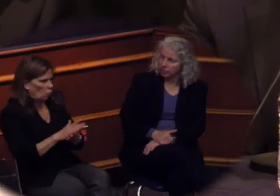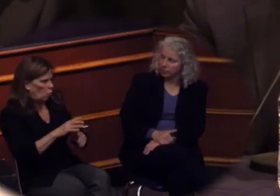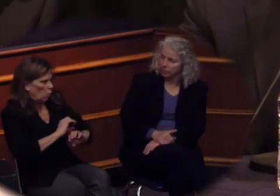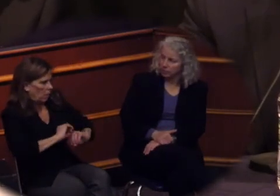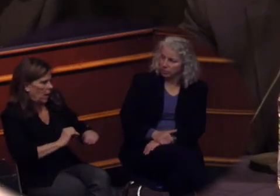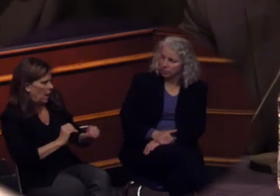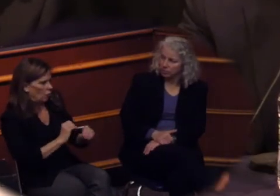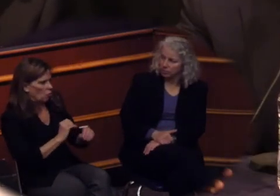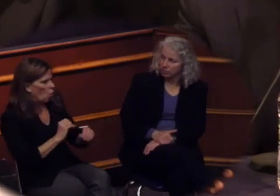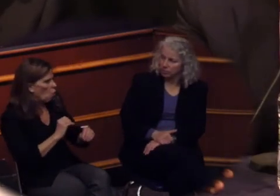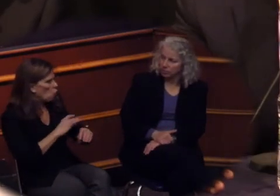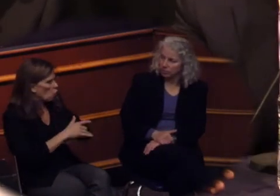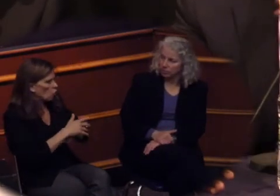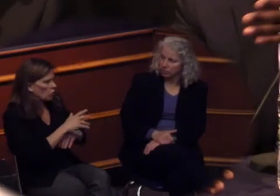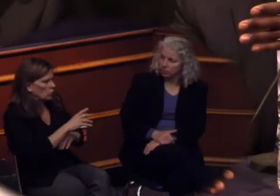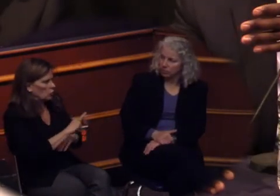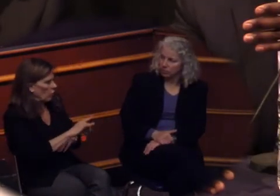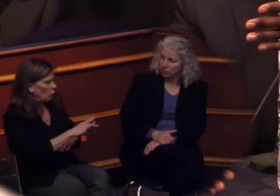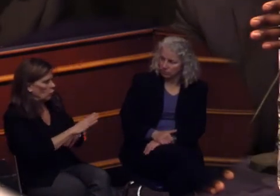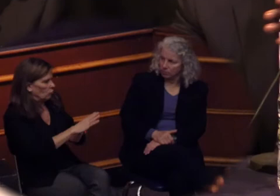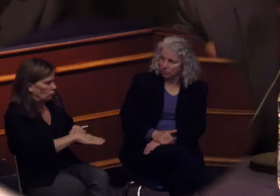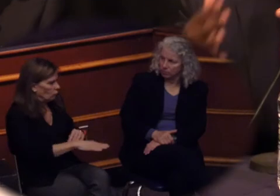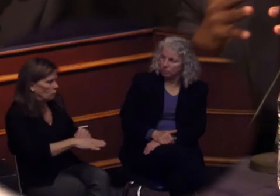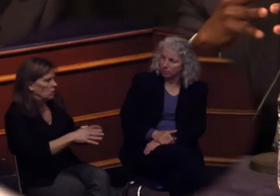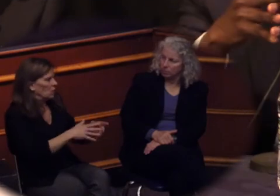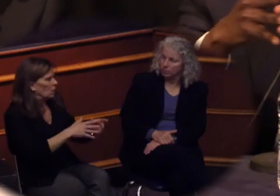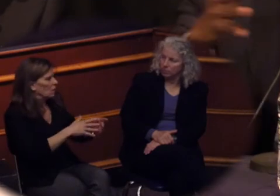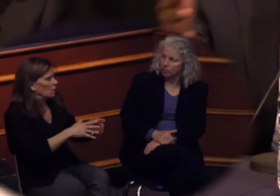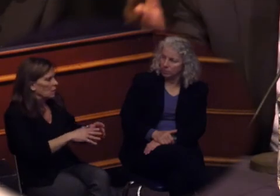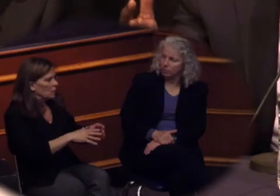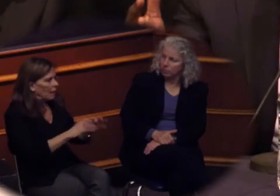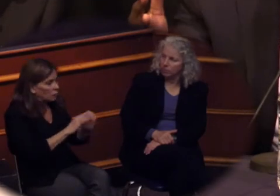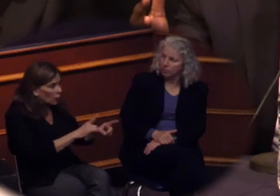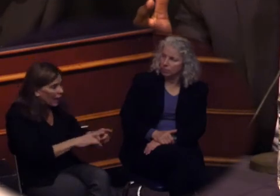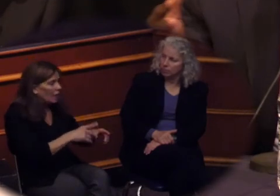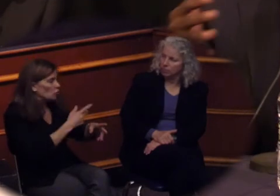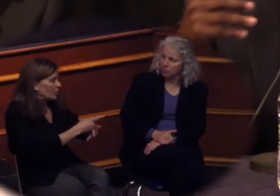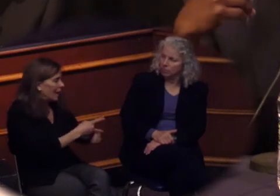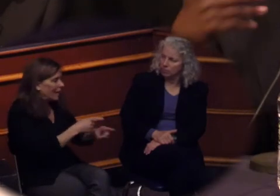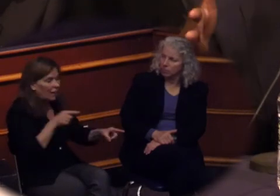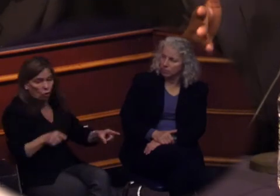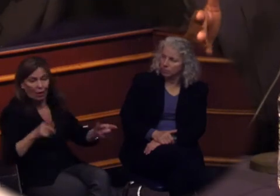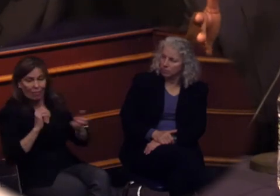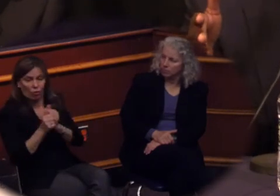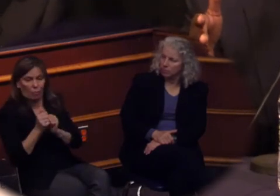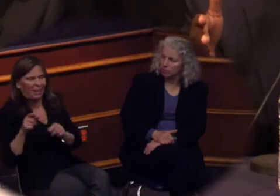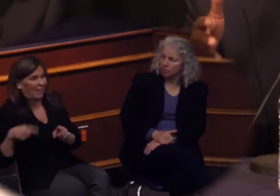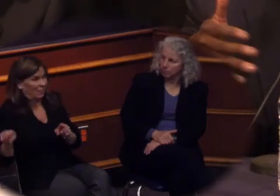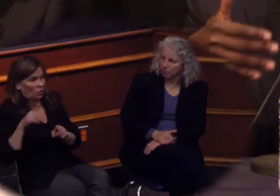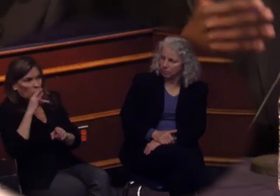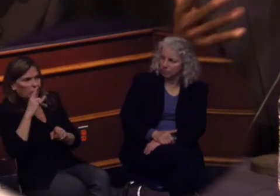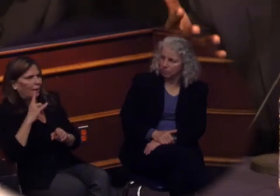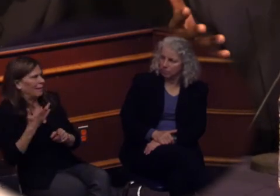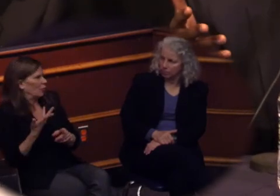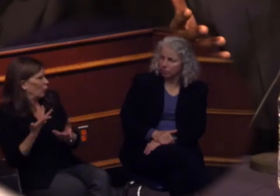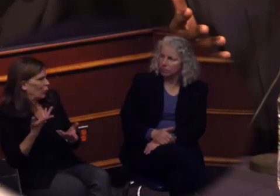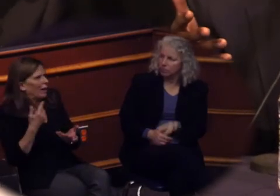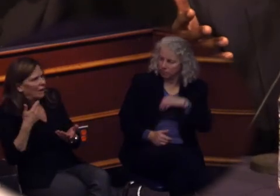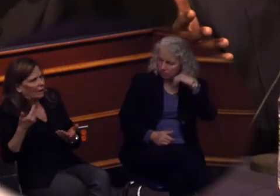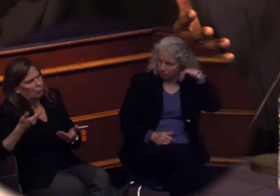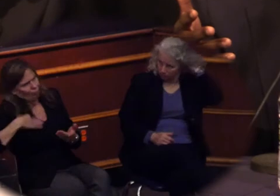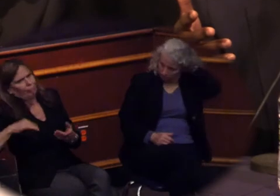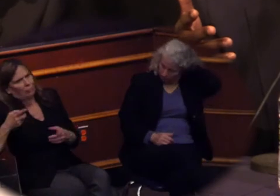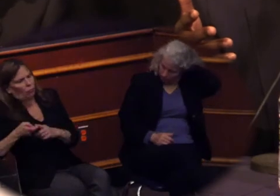early childhood came in behind the kids that did, and therein started the achievement gap. I know how important this is. On average, it costs